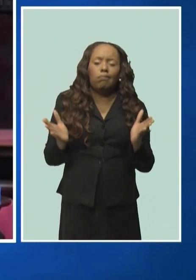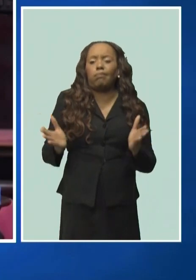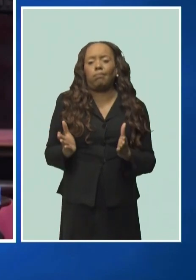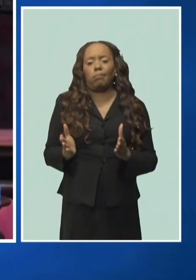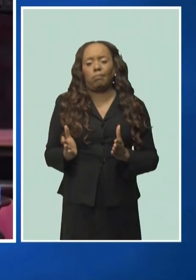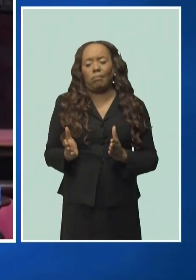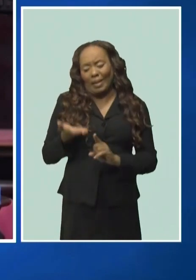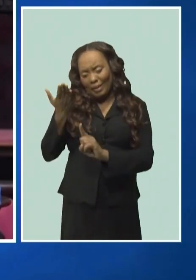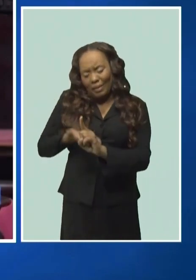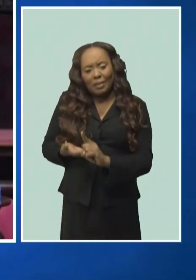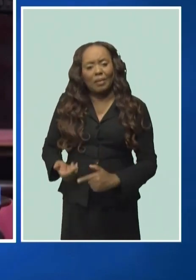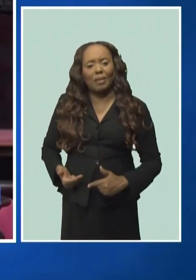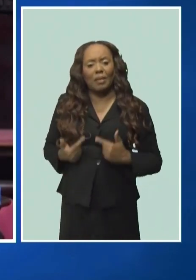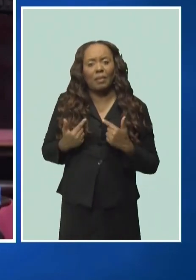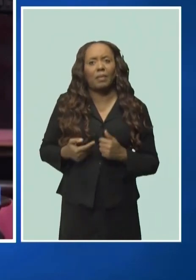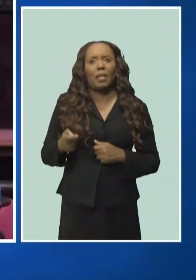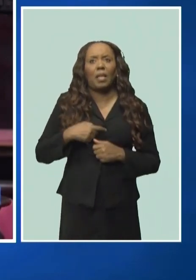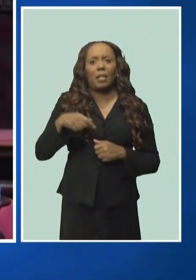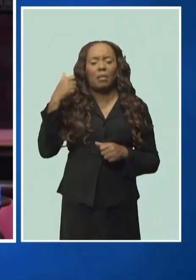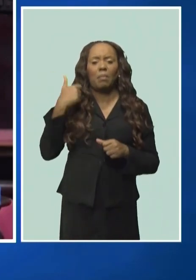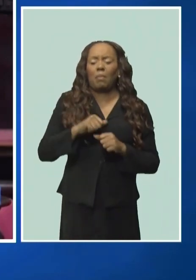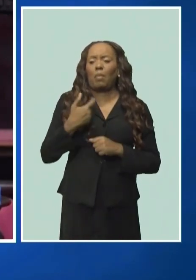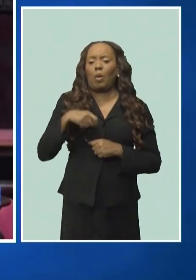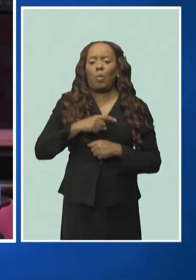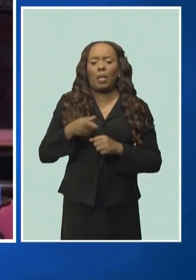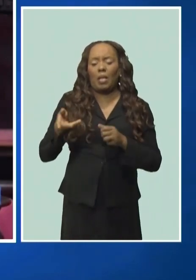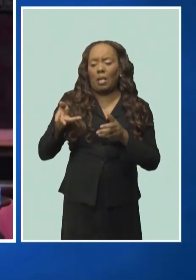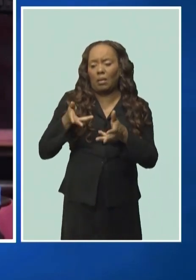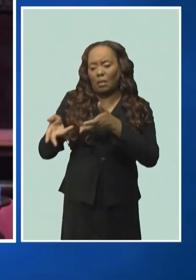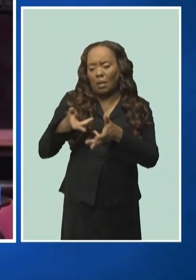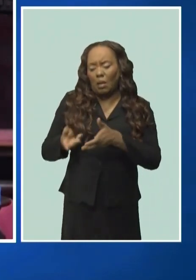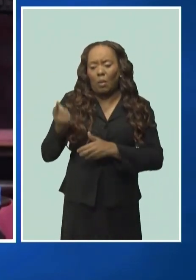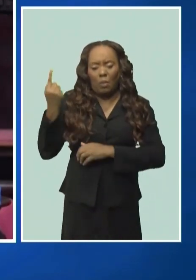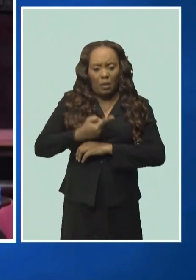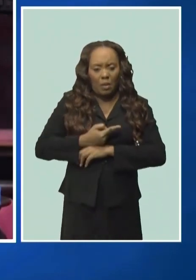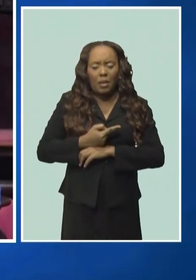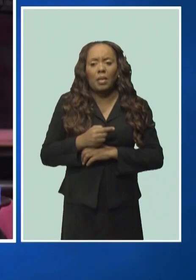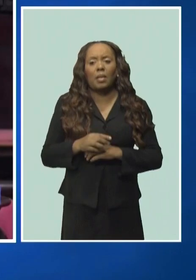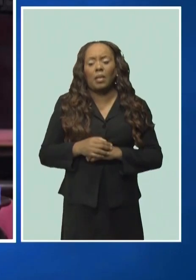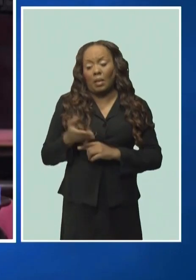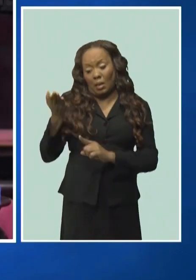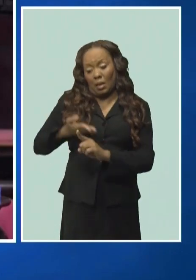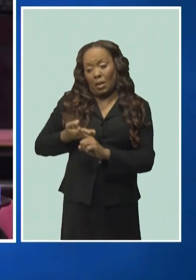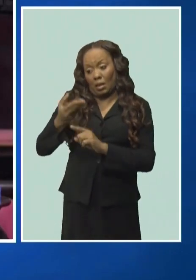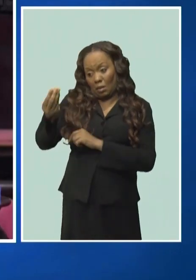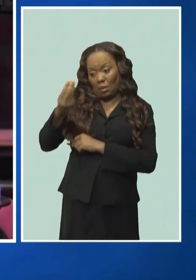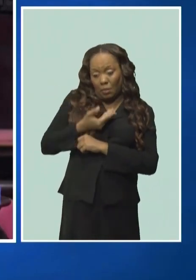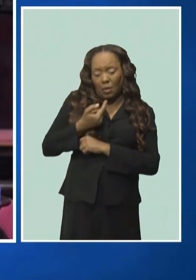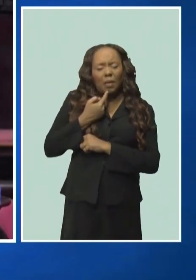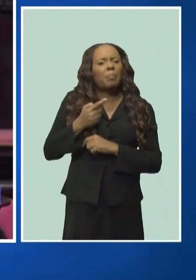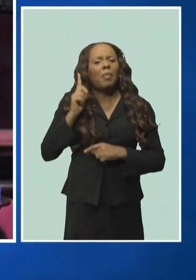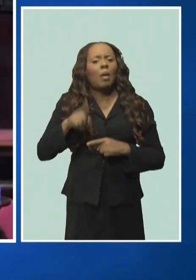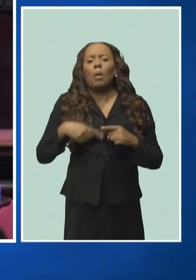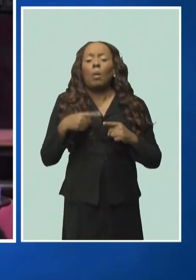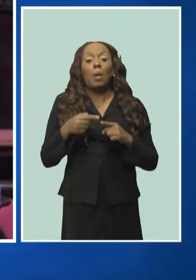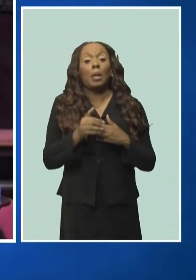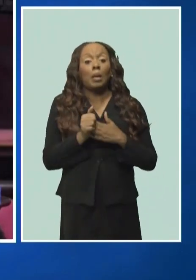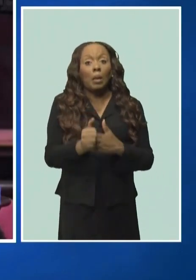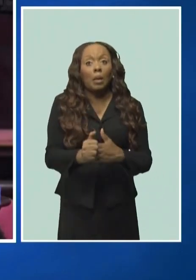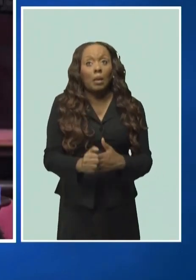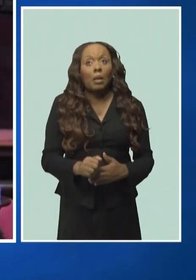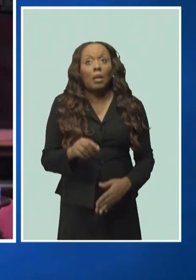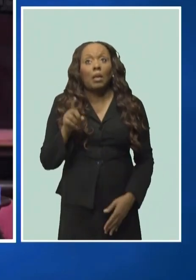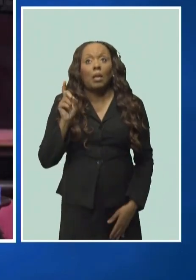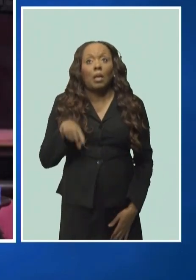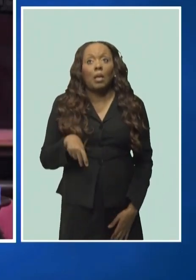once said to me, we were talking one day, and he said to me, you know, when you are in a leadership position, you've got to learn